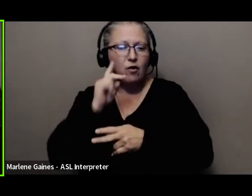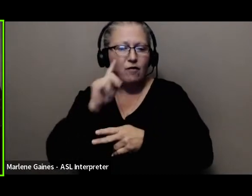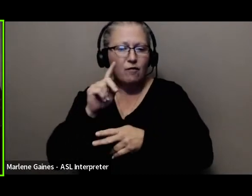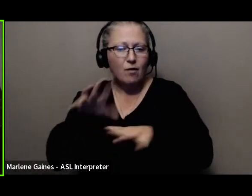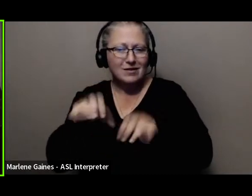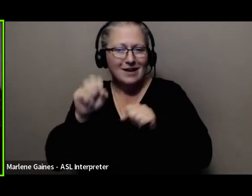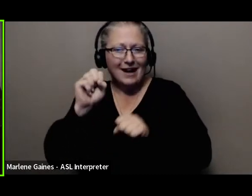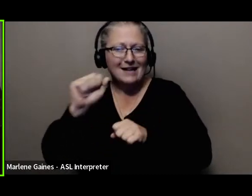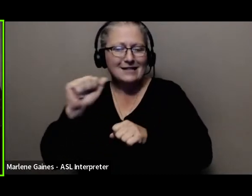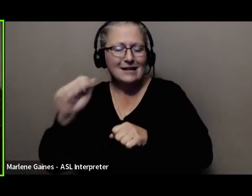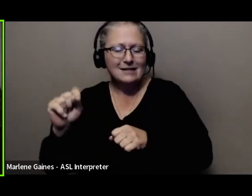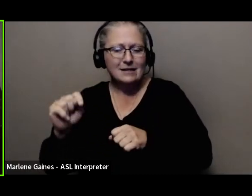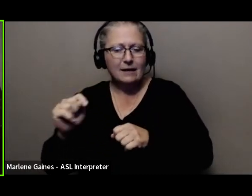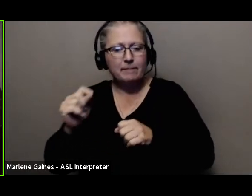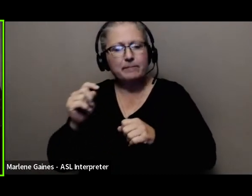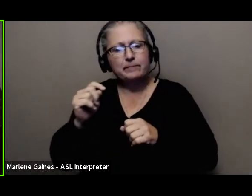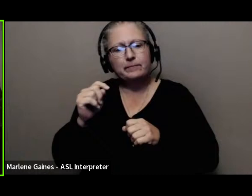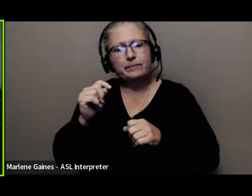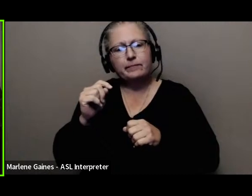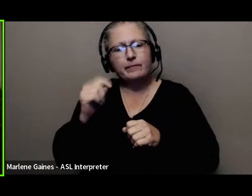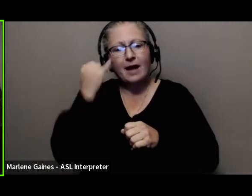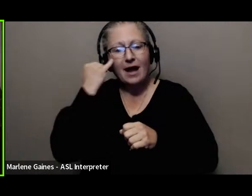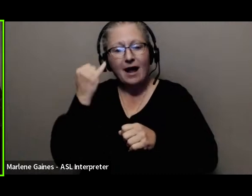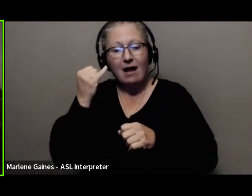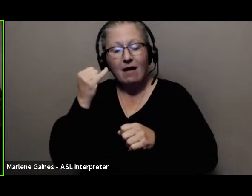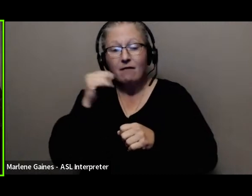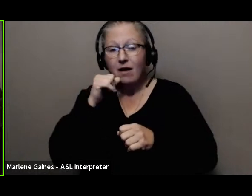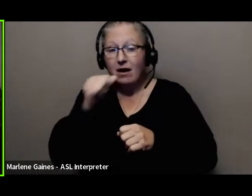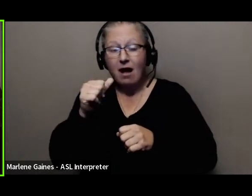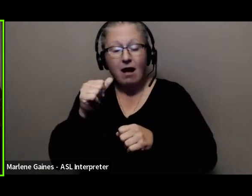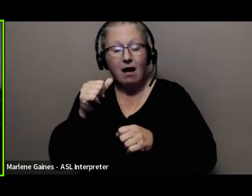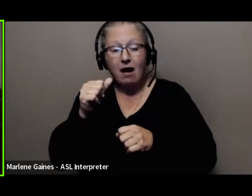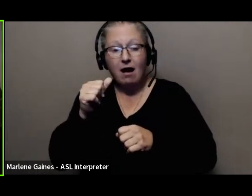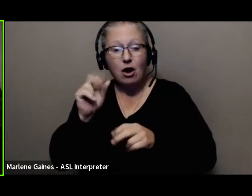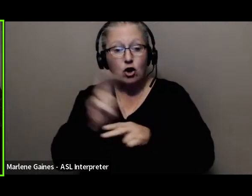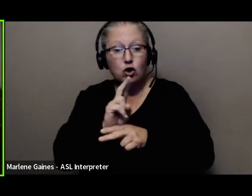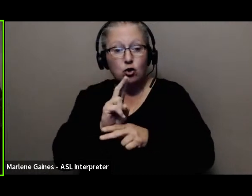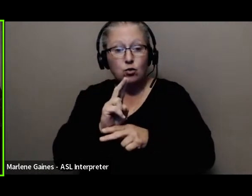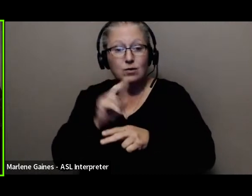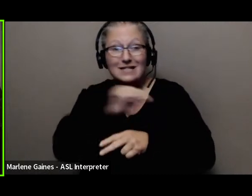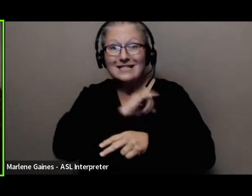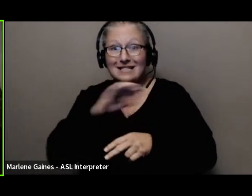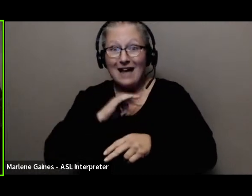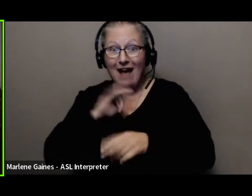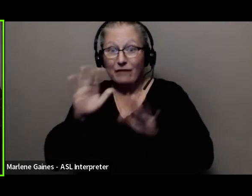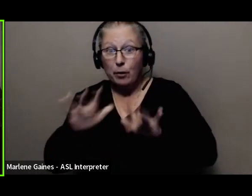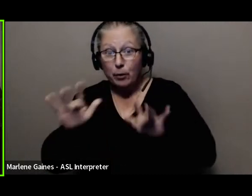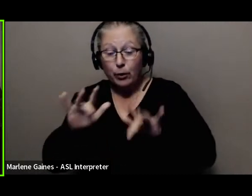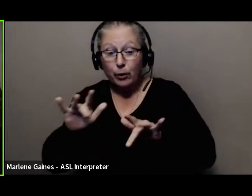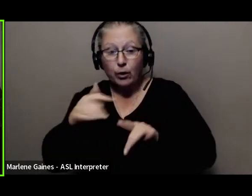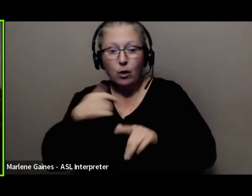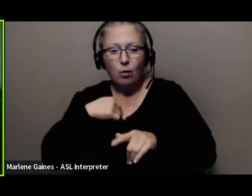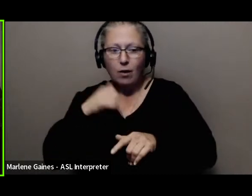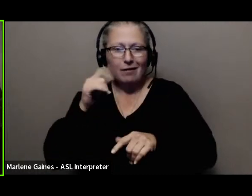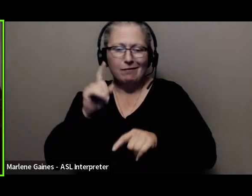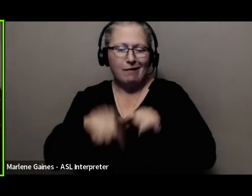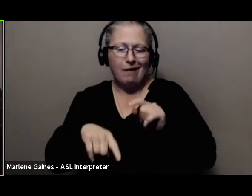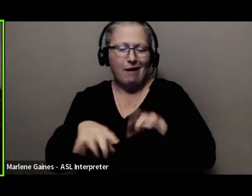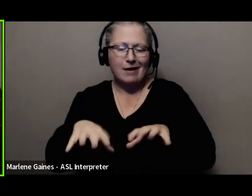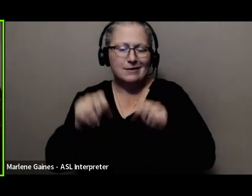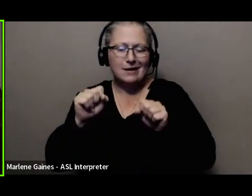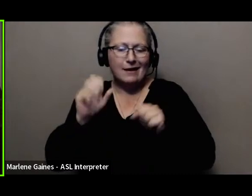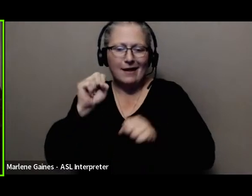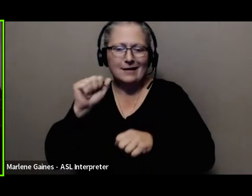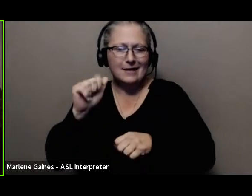the SAT. And if we hadn't been able to use some of the staff computers, we wouldn't have been able to take